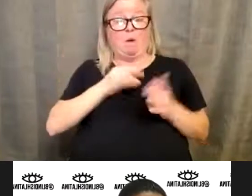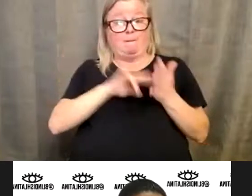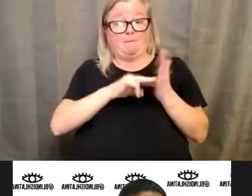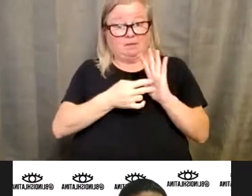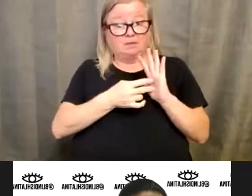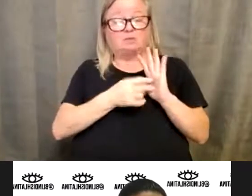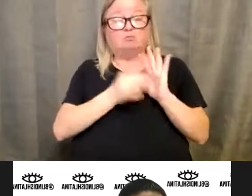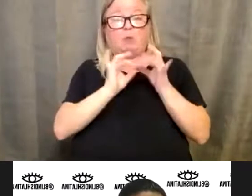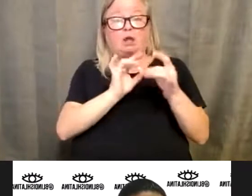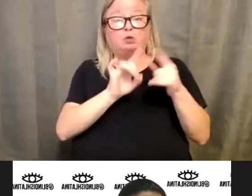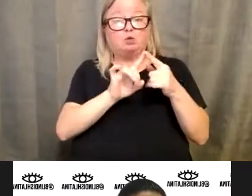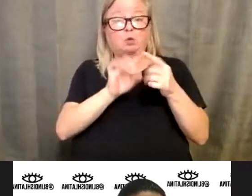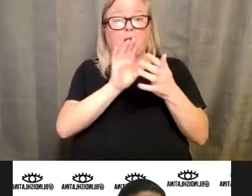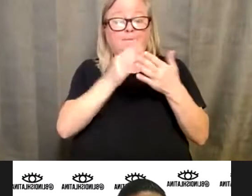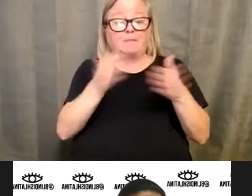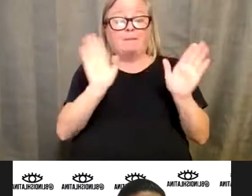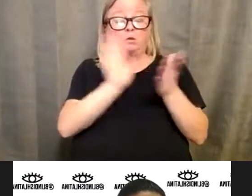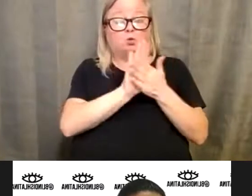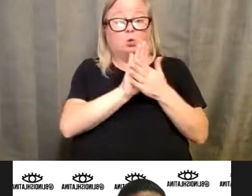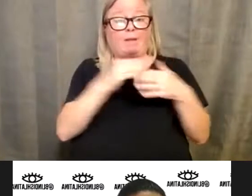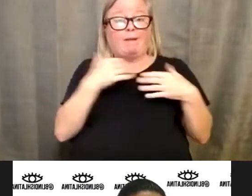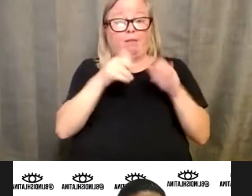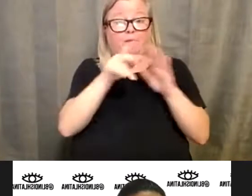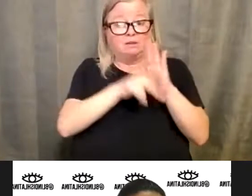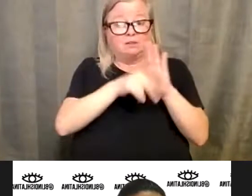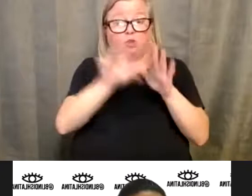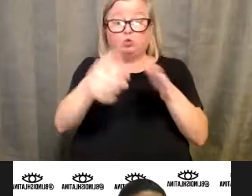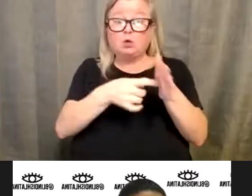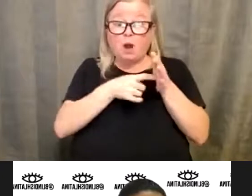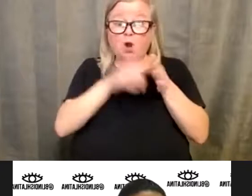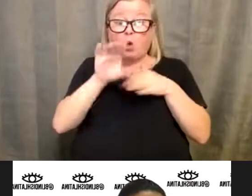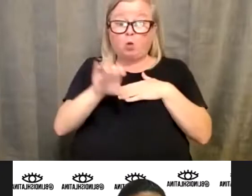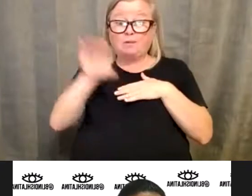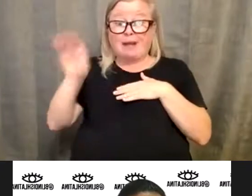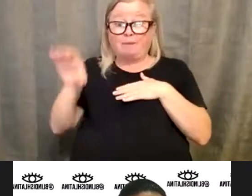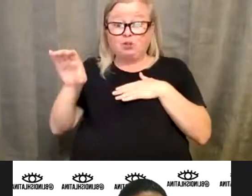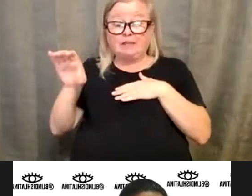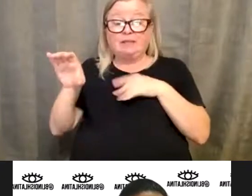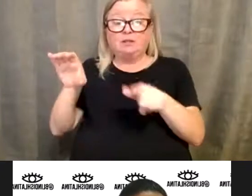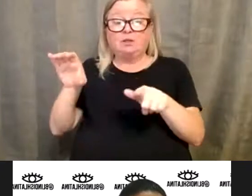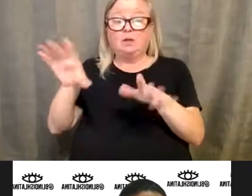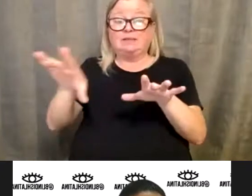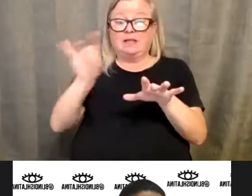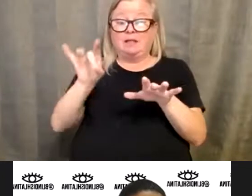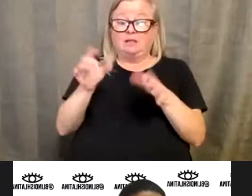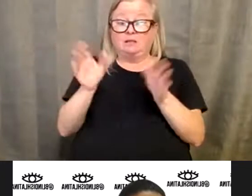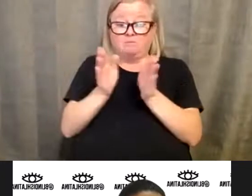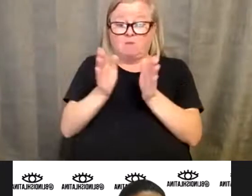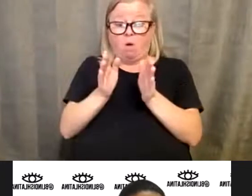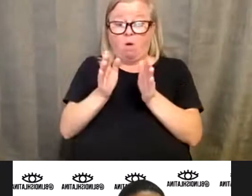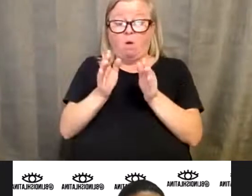Policy. If you require closed captioning, you can select the small white box with the two